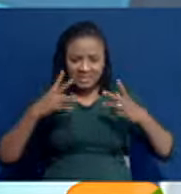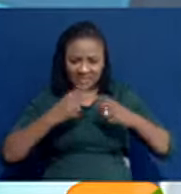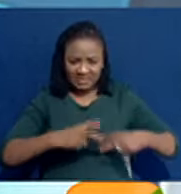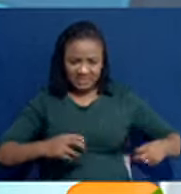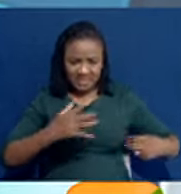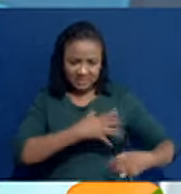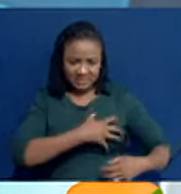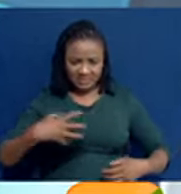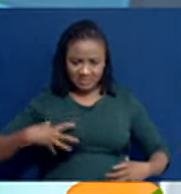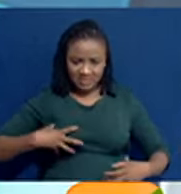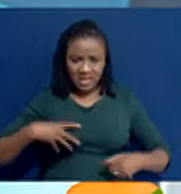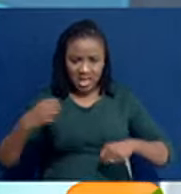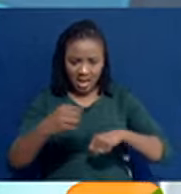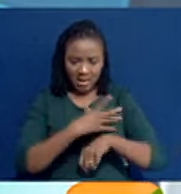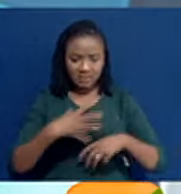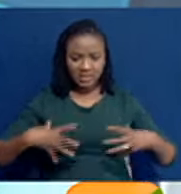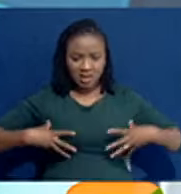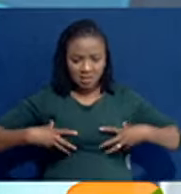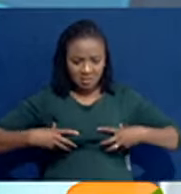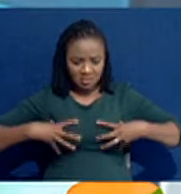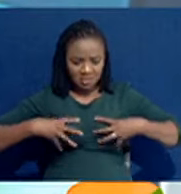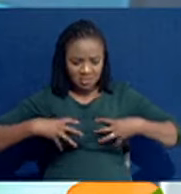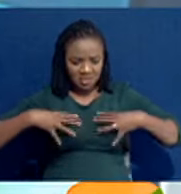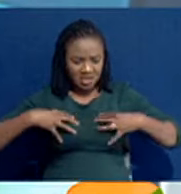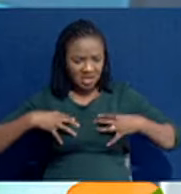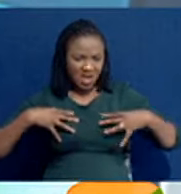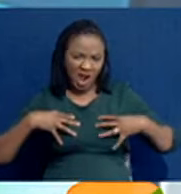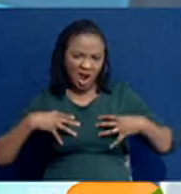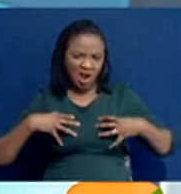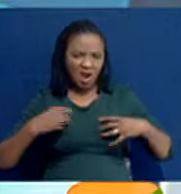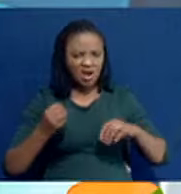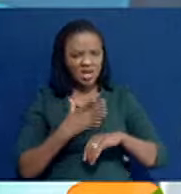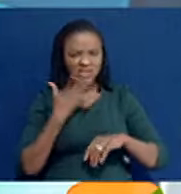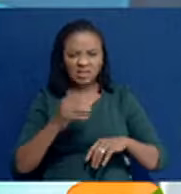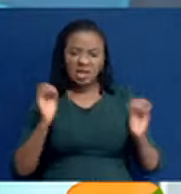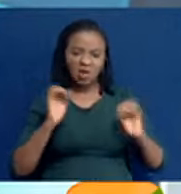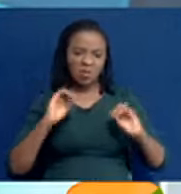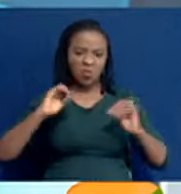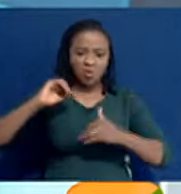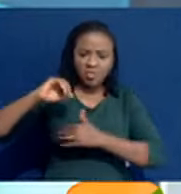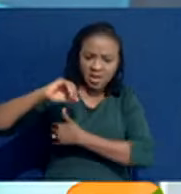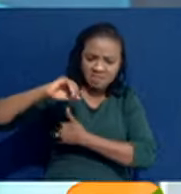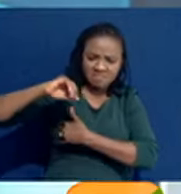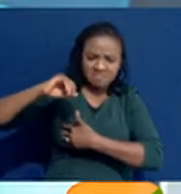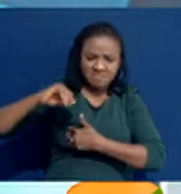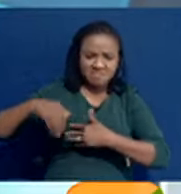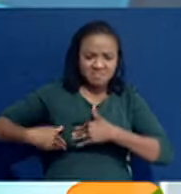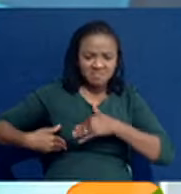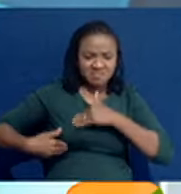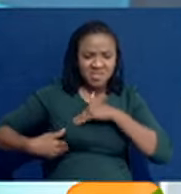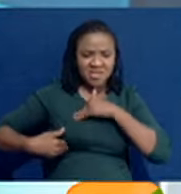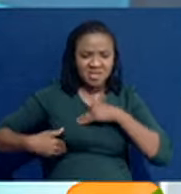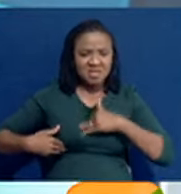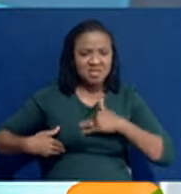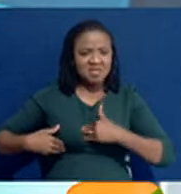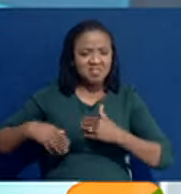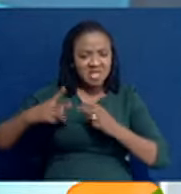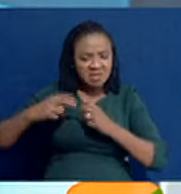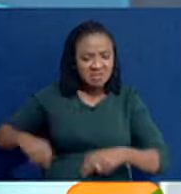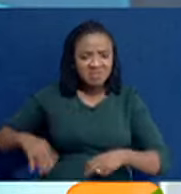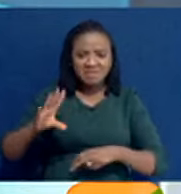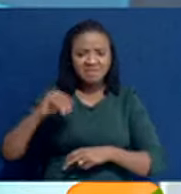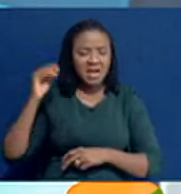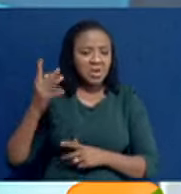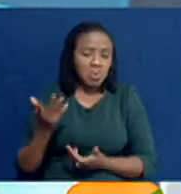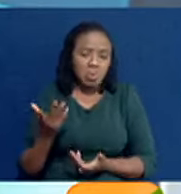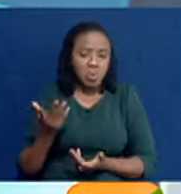April, and it was not found. Yeah. I usually did mammogram regularly, yearly. And